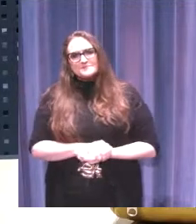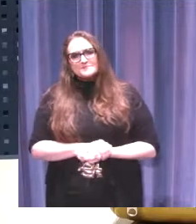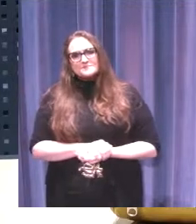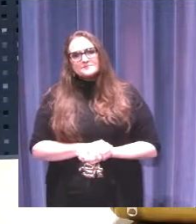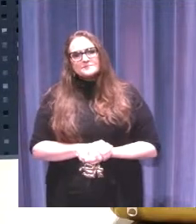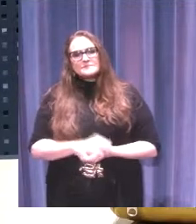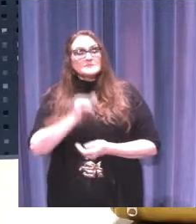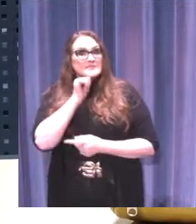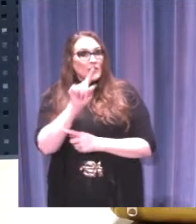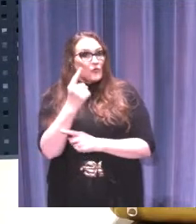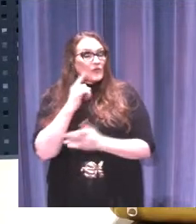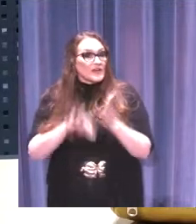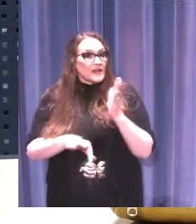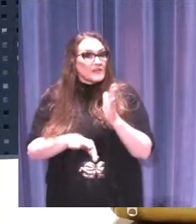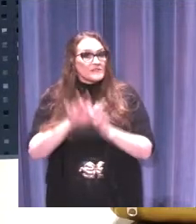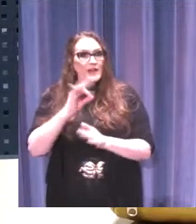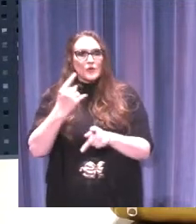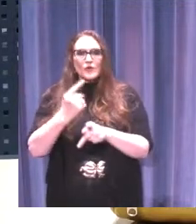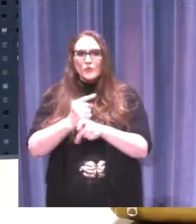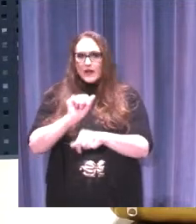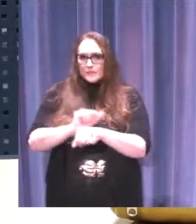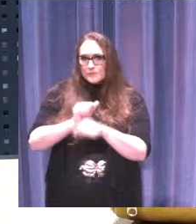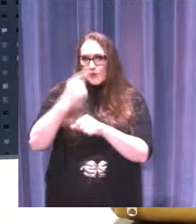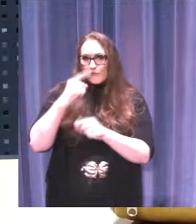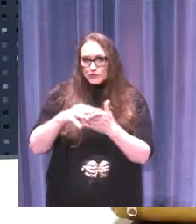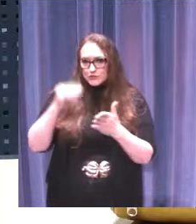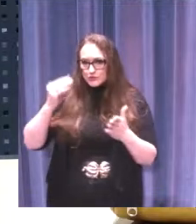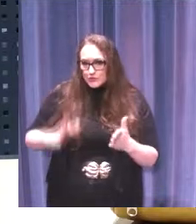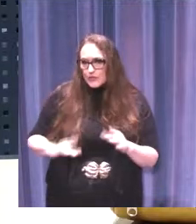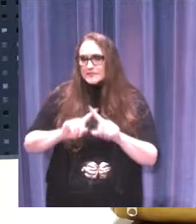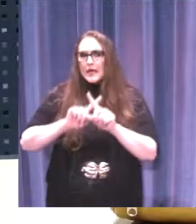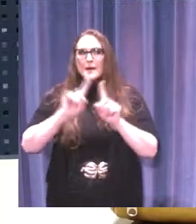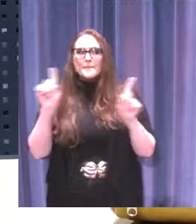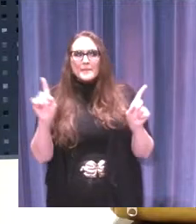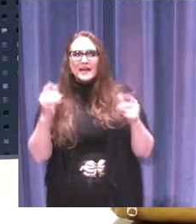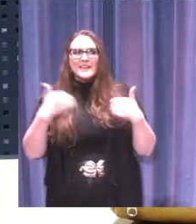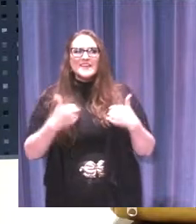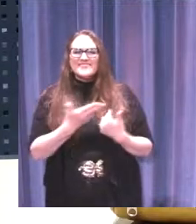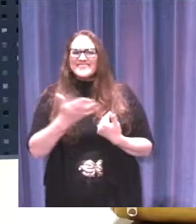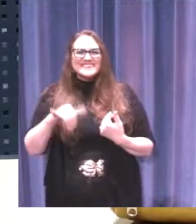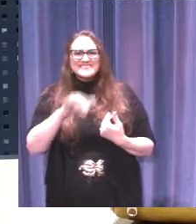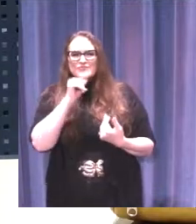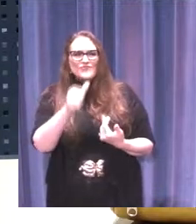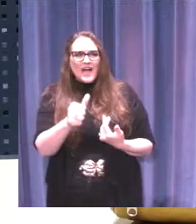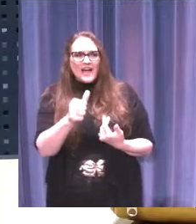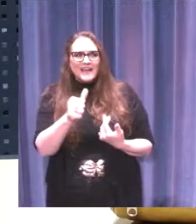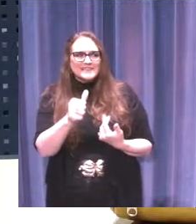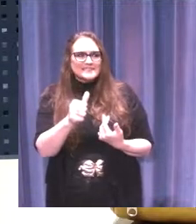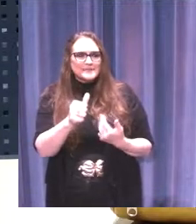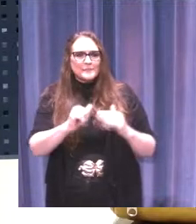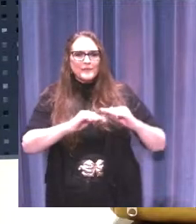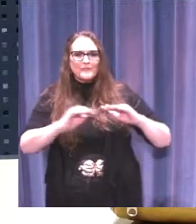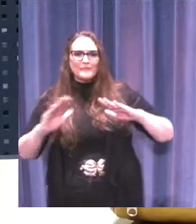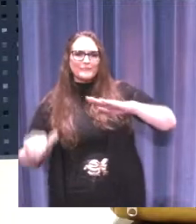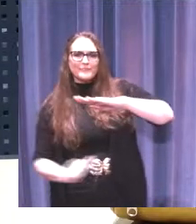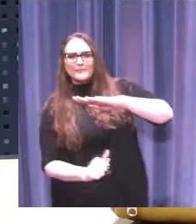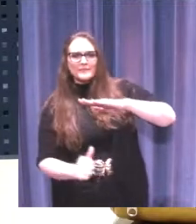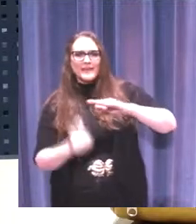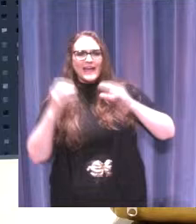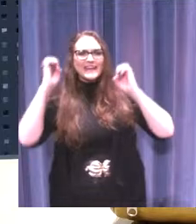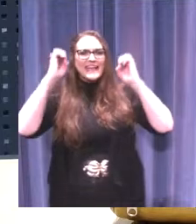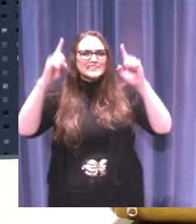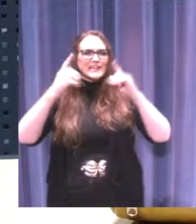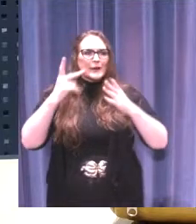to find the right employment for the students, but at things that are not beneath some educated